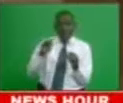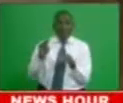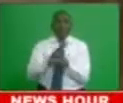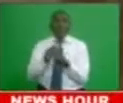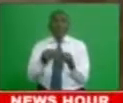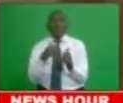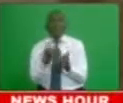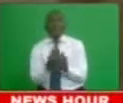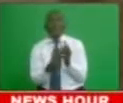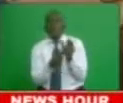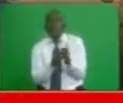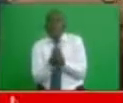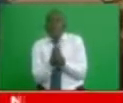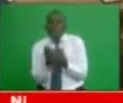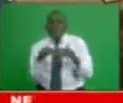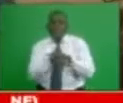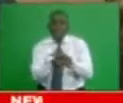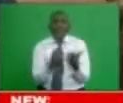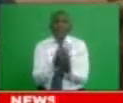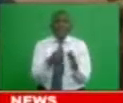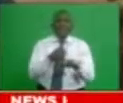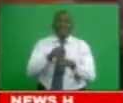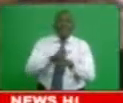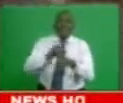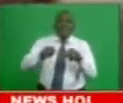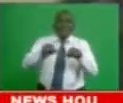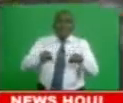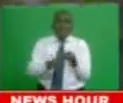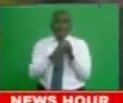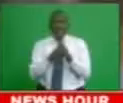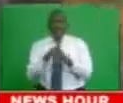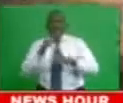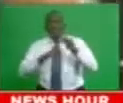Association showing interest in investing in various areas such as